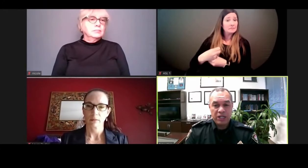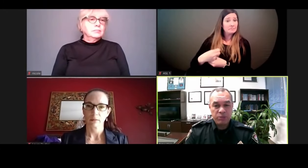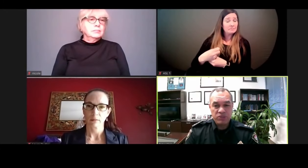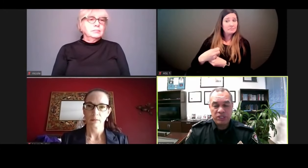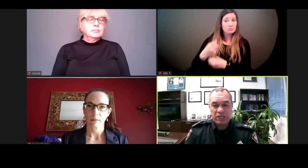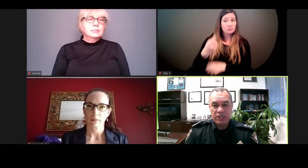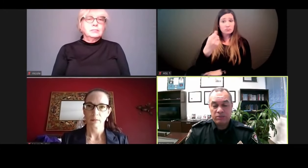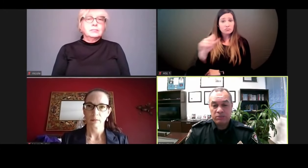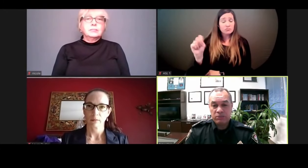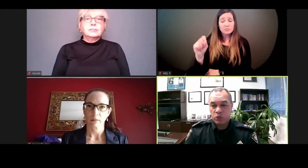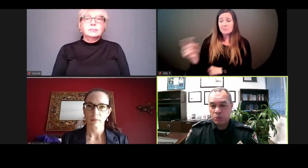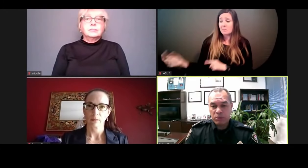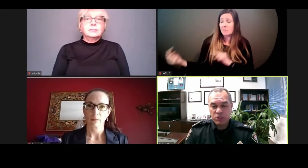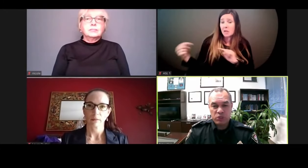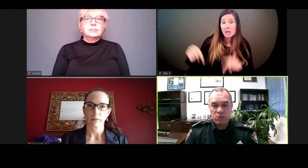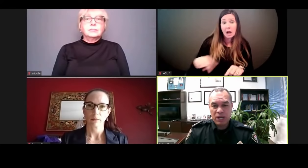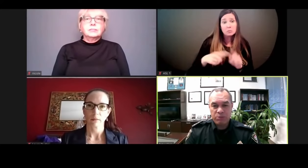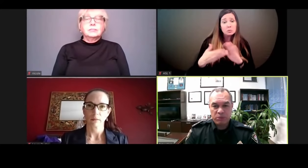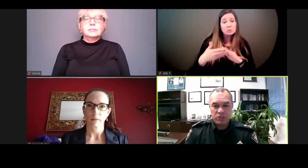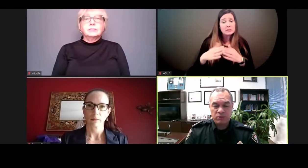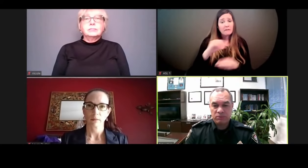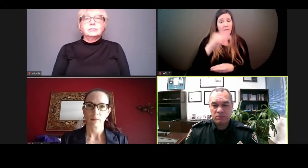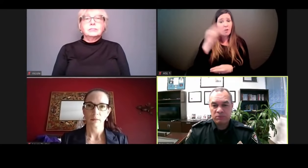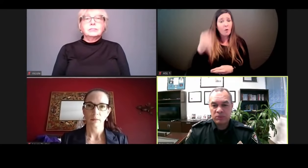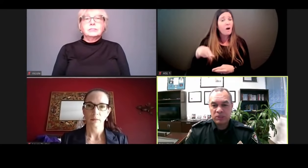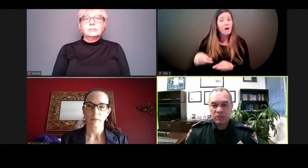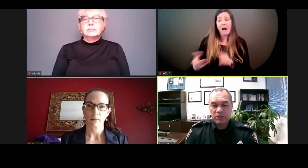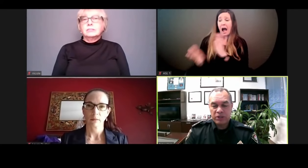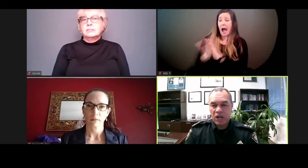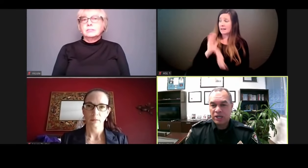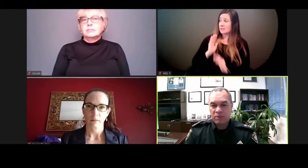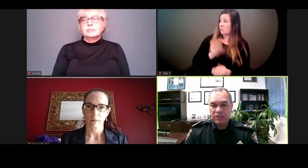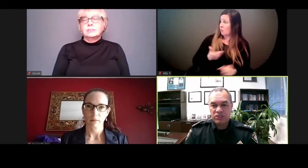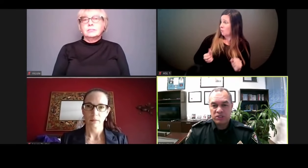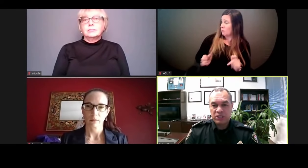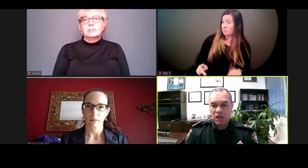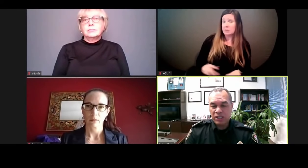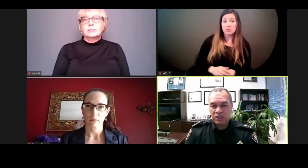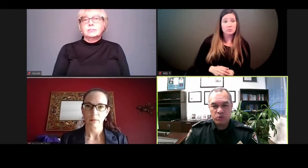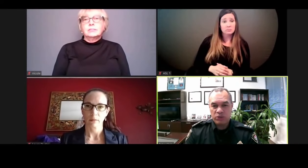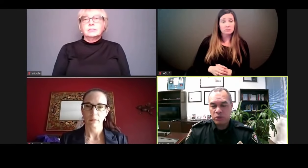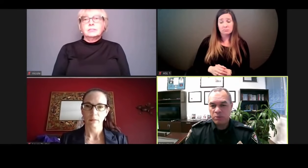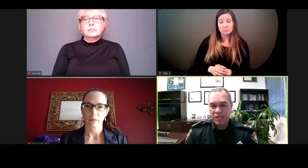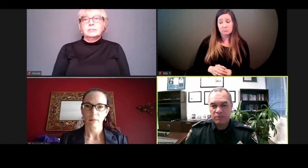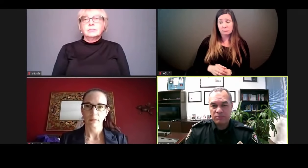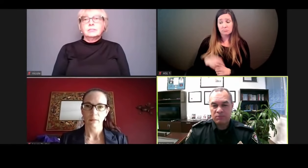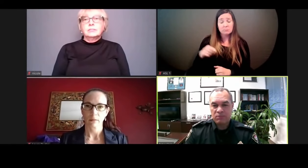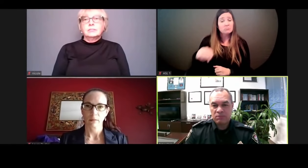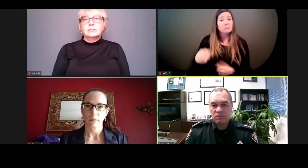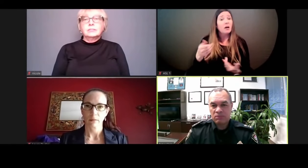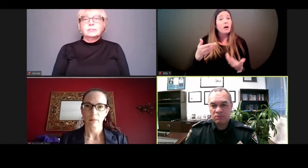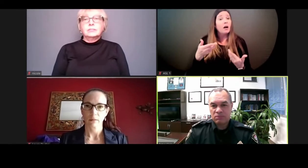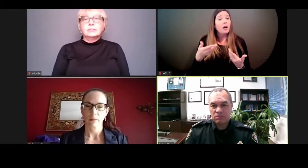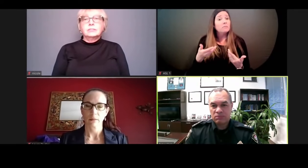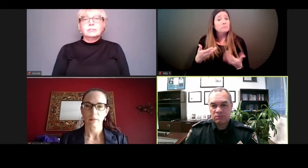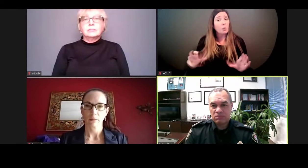did not come seeking your permission or my permission. They're not coming to seek an audience with you or me.